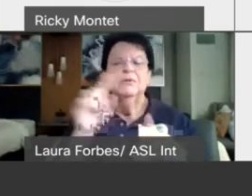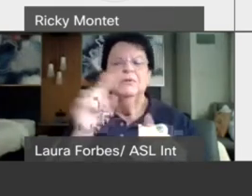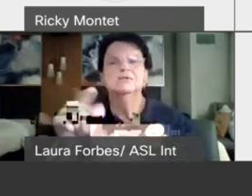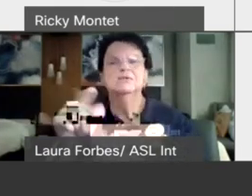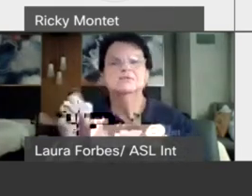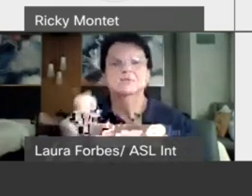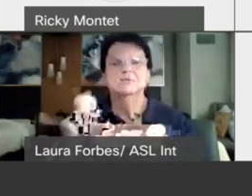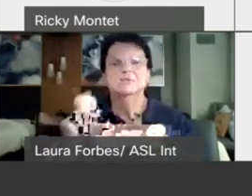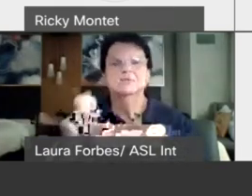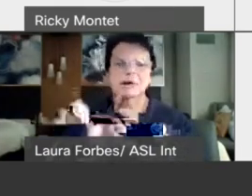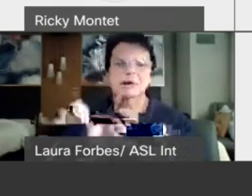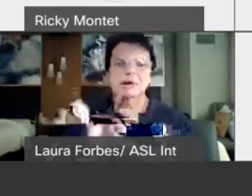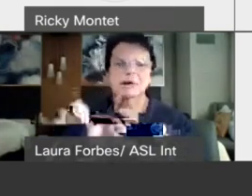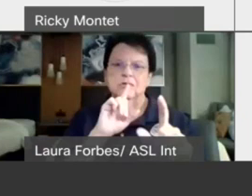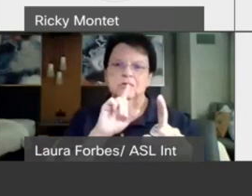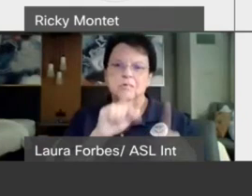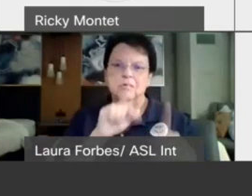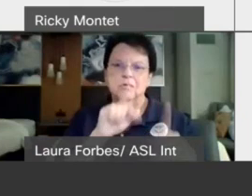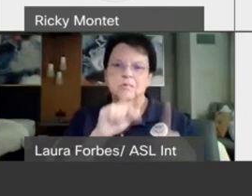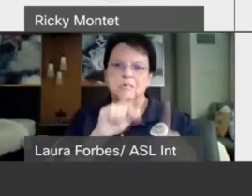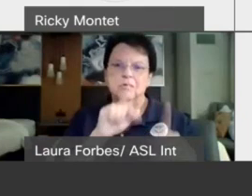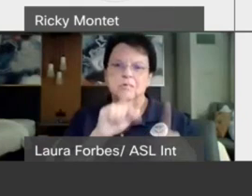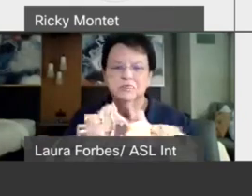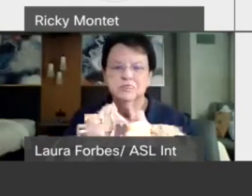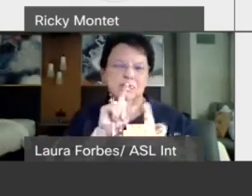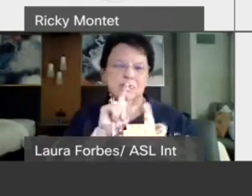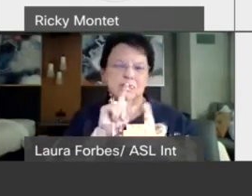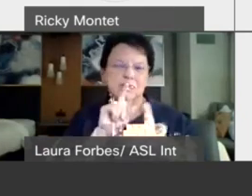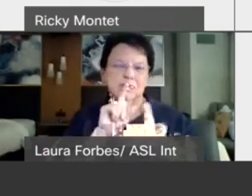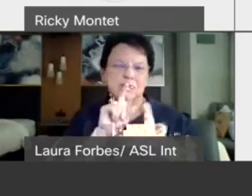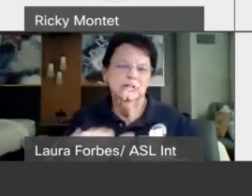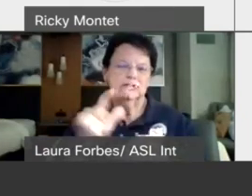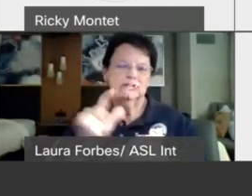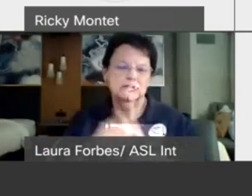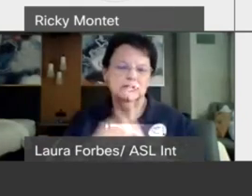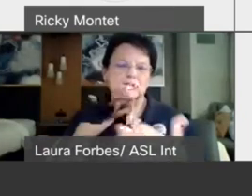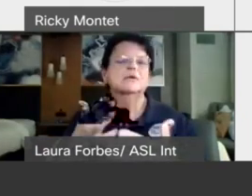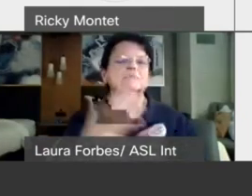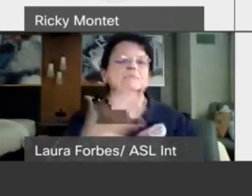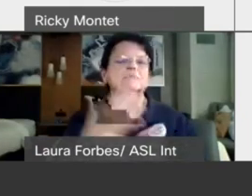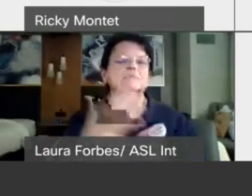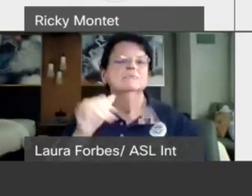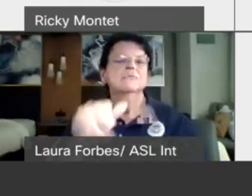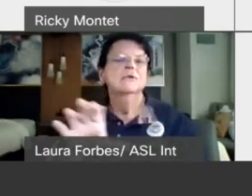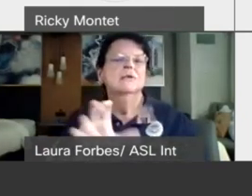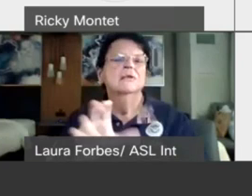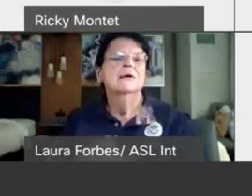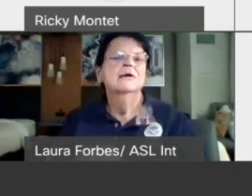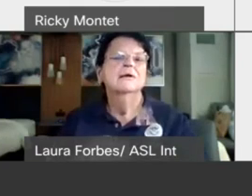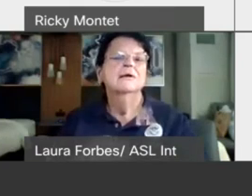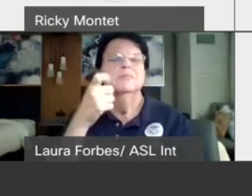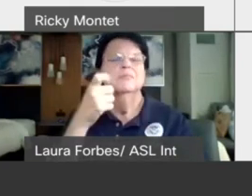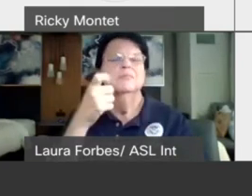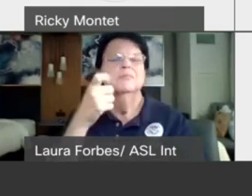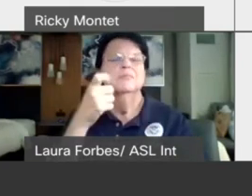related questions, and I thought I would kind of combine them and address them all together. Thank you. And I'm glad you did, because you're correct,